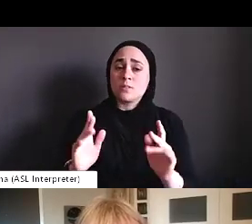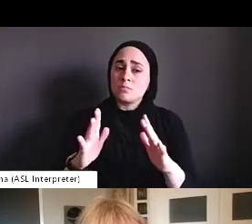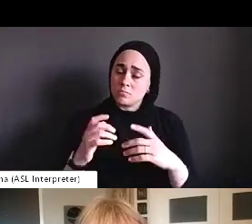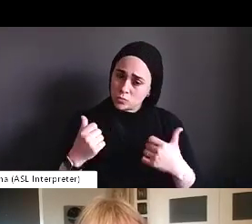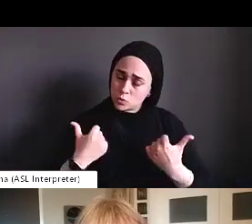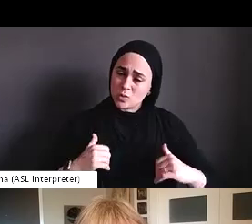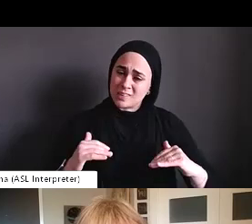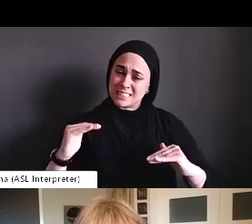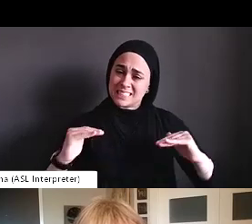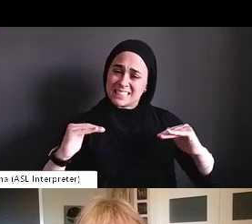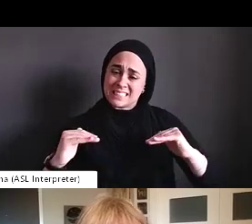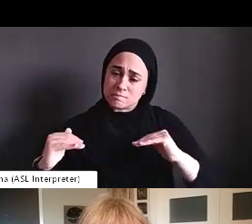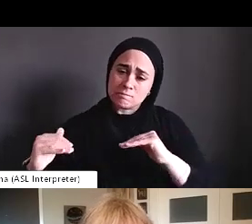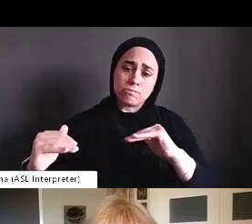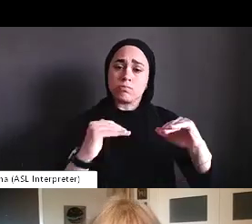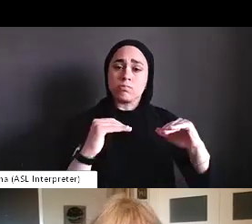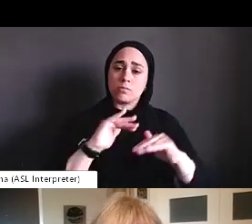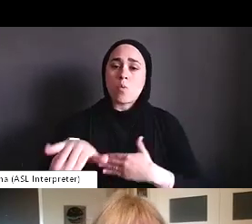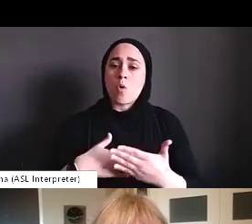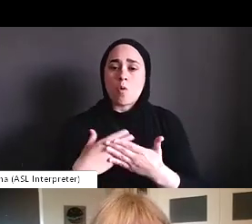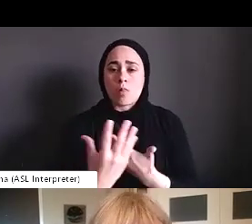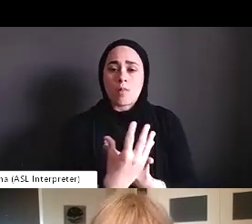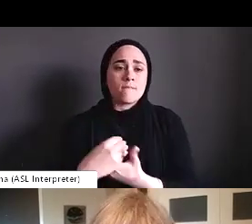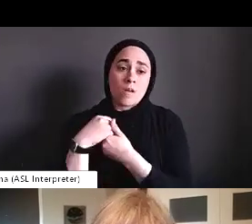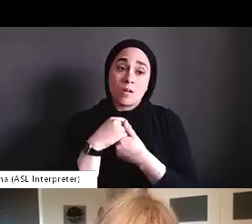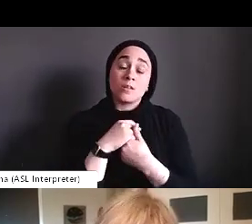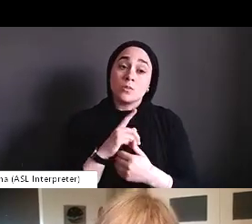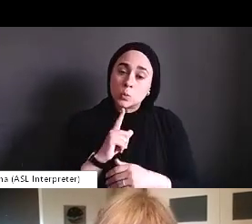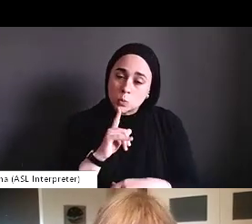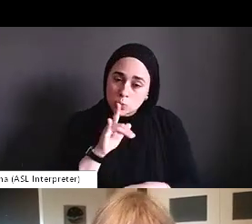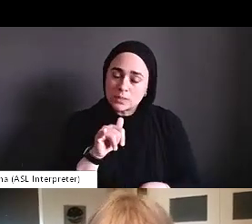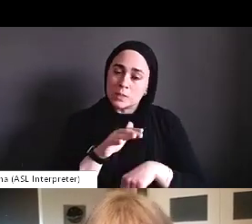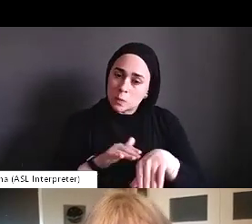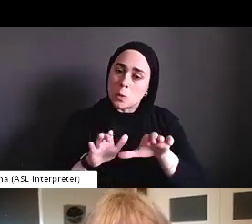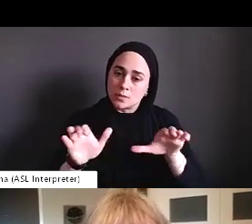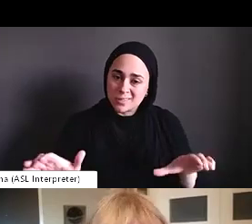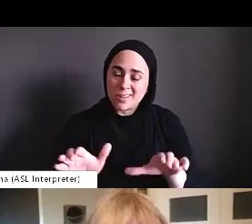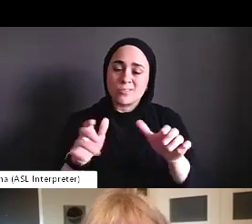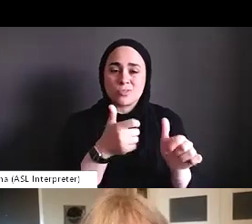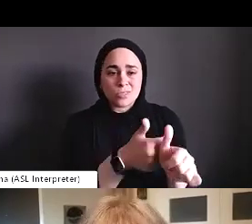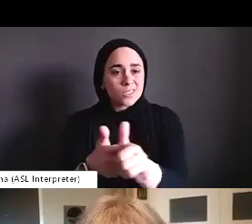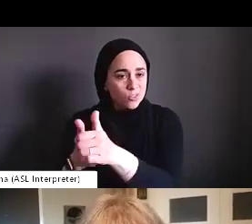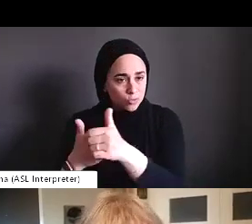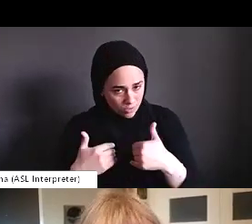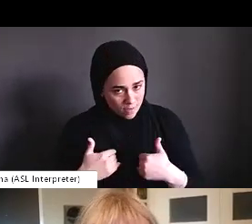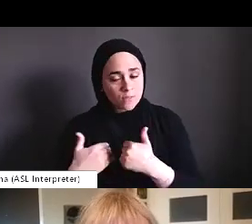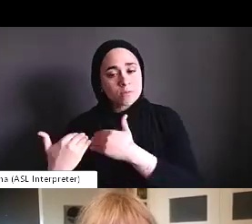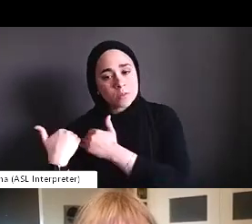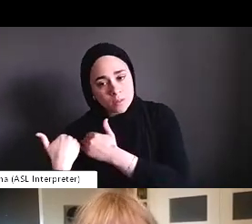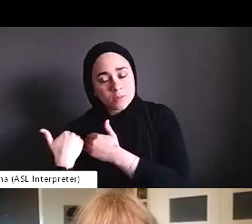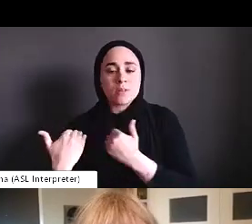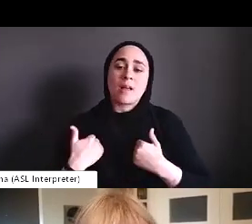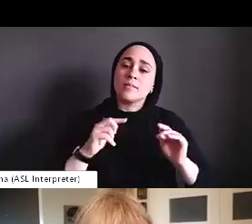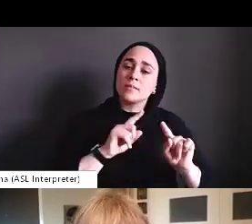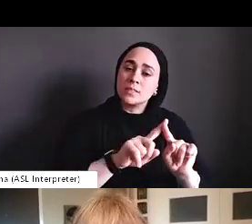bit and engage everyone. So it really is a call to action. Everyone has a role to play, and there are different roles that